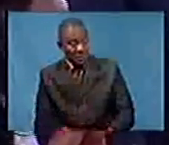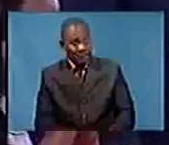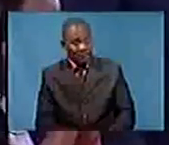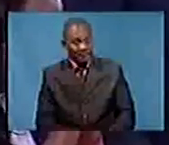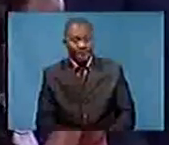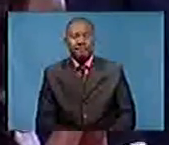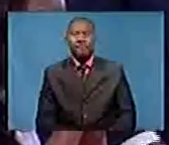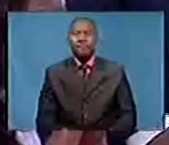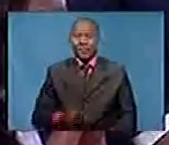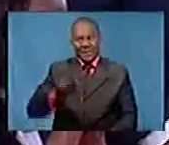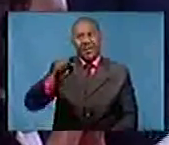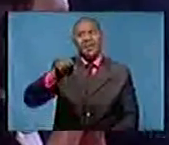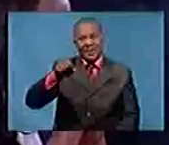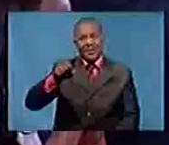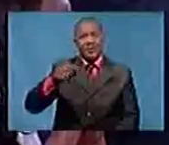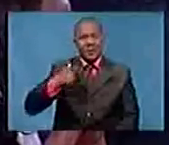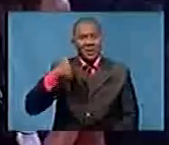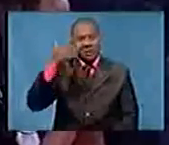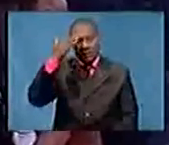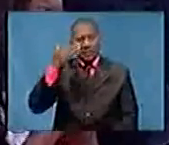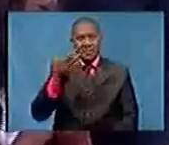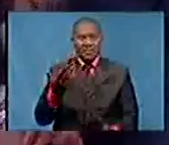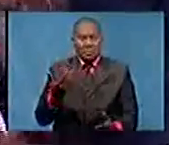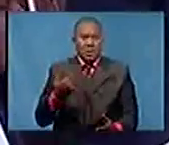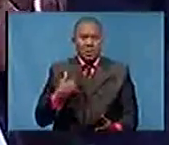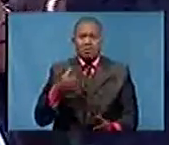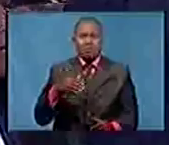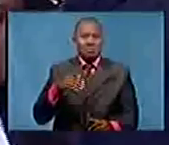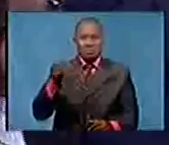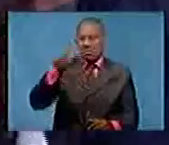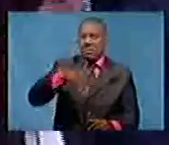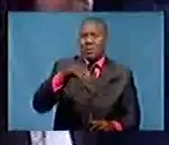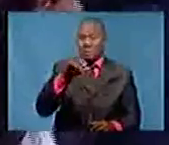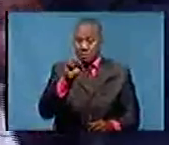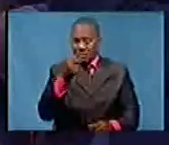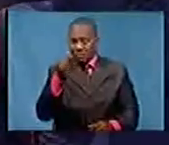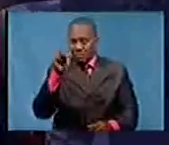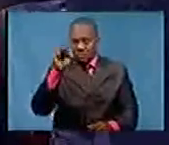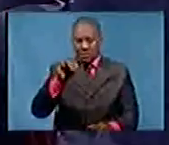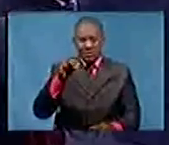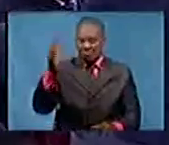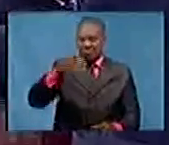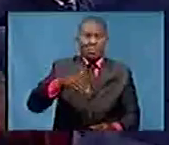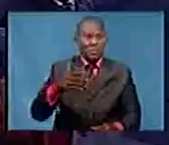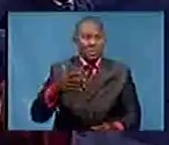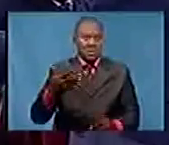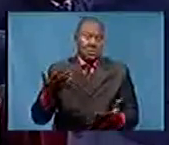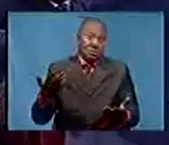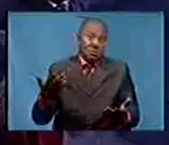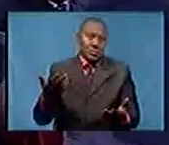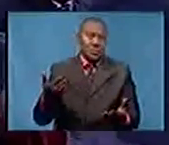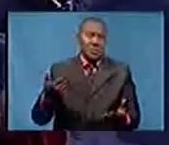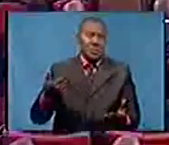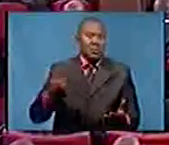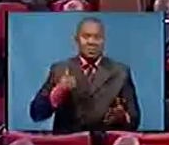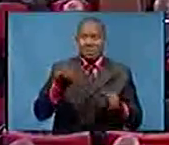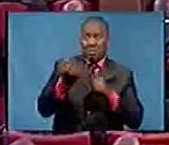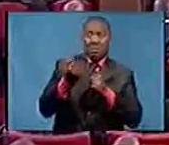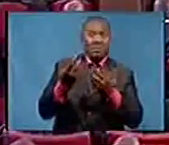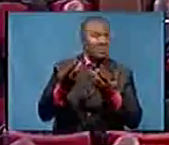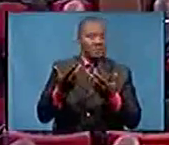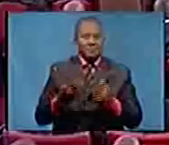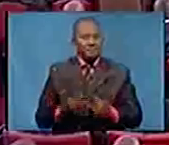Yes, my lord, I know. We have sham defense. Yes, we don't have any defense. We go and put some defense. Yes, I think this communique is